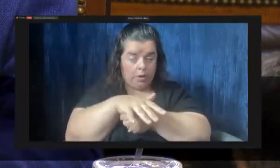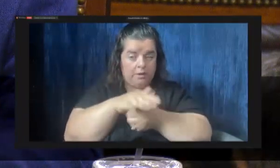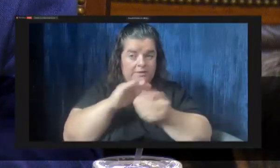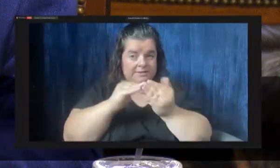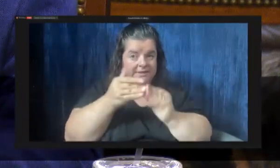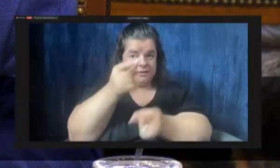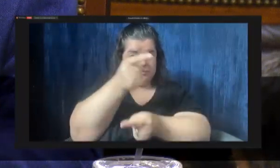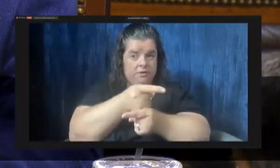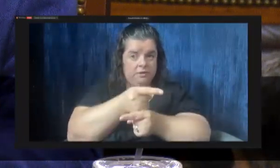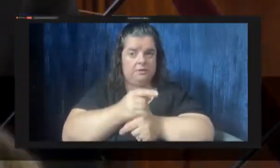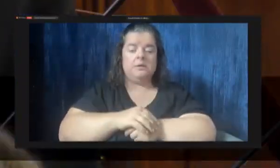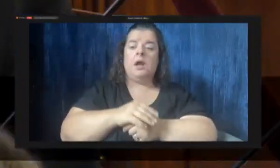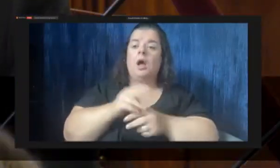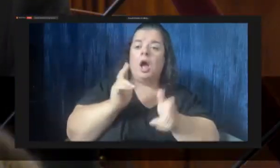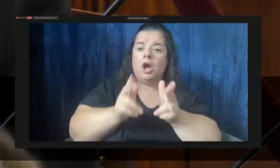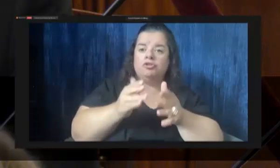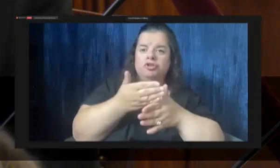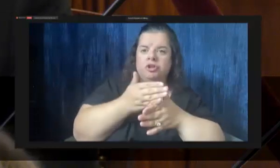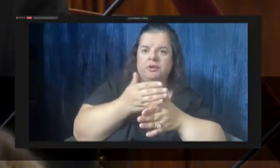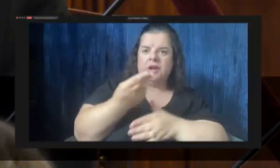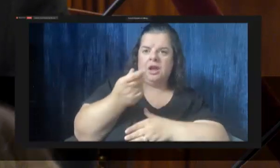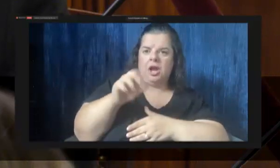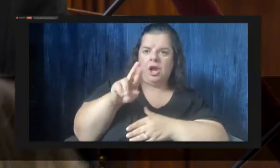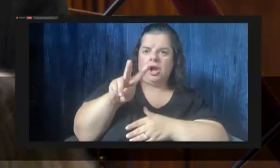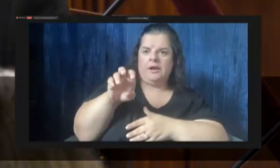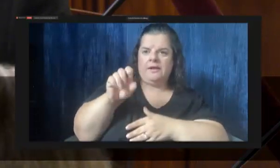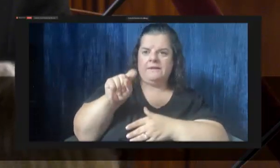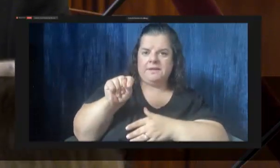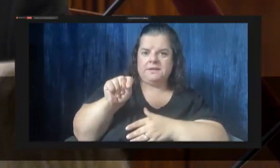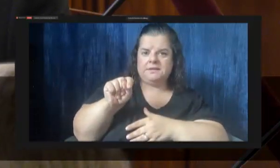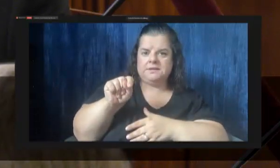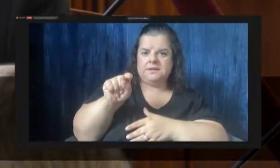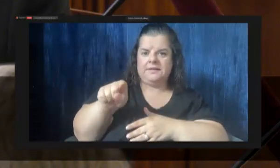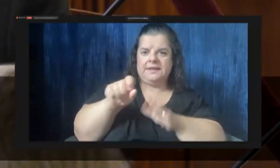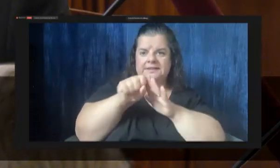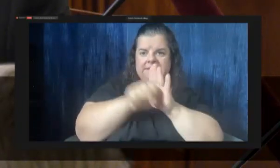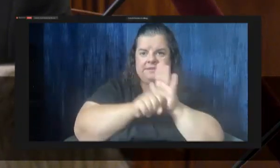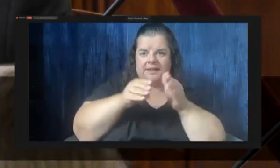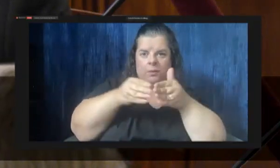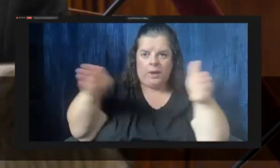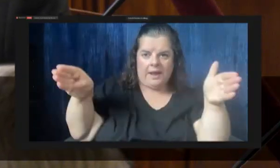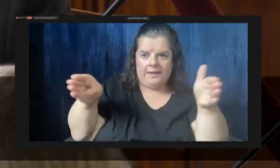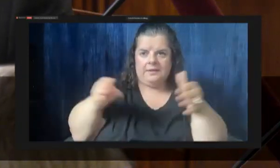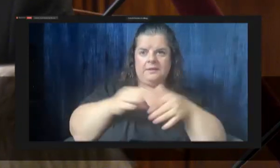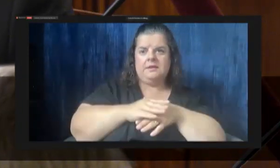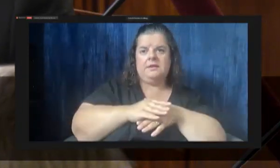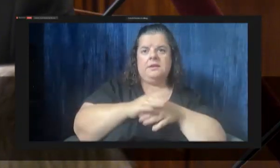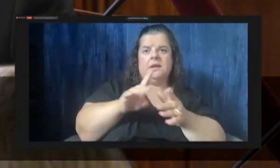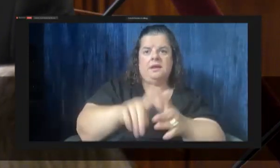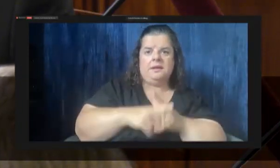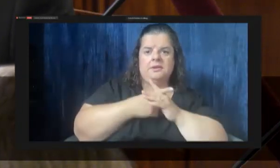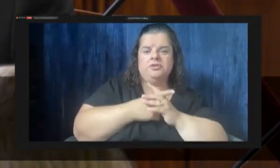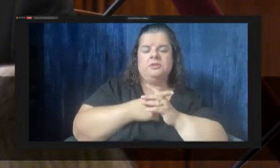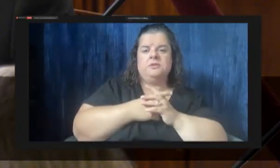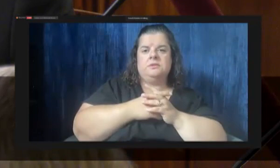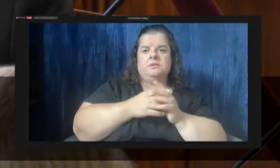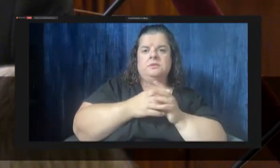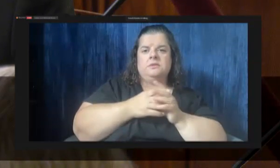So Hunter Sharing the Harvest, for example, is a statewide initiative